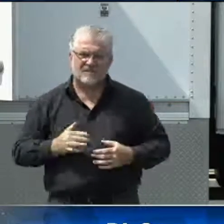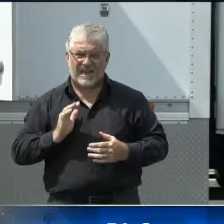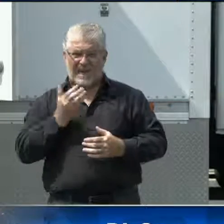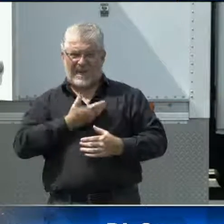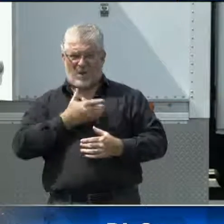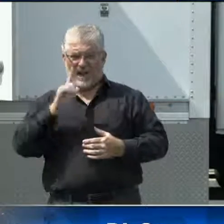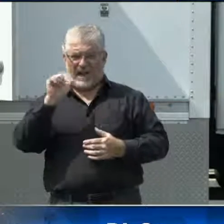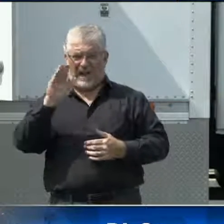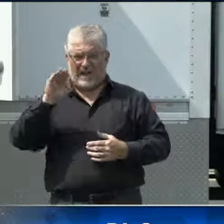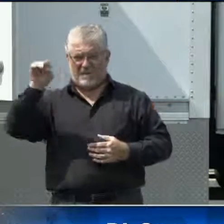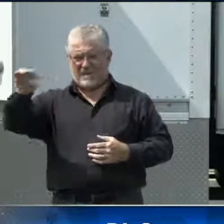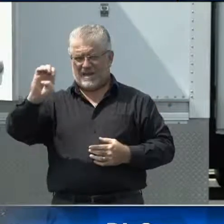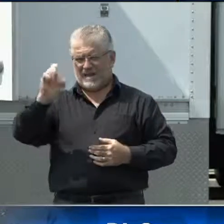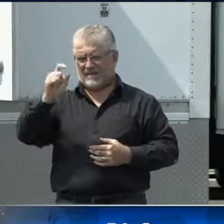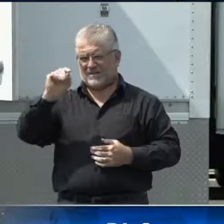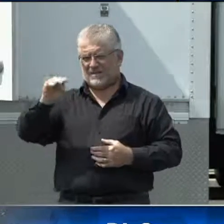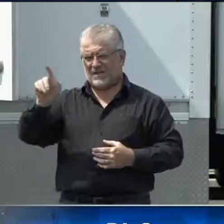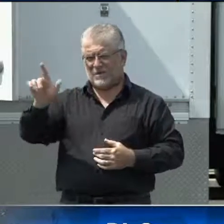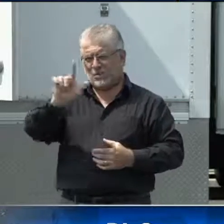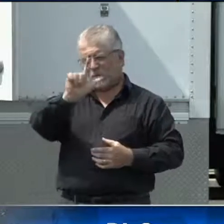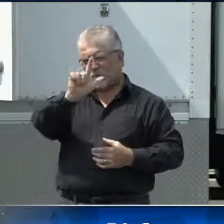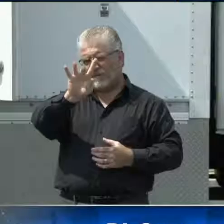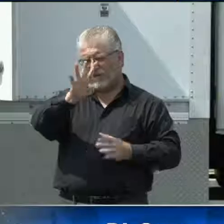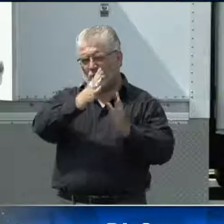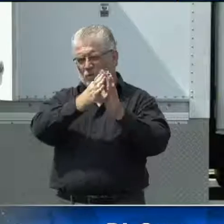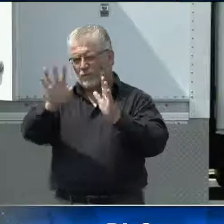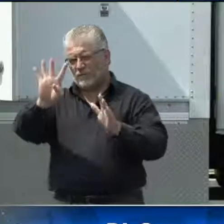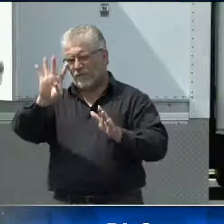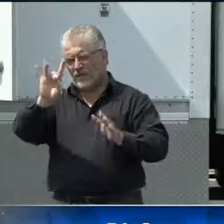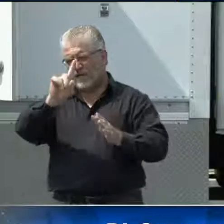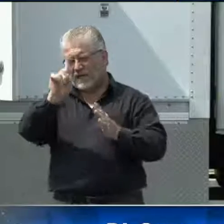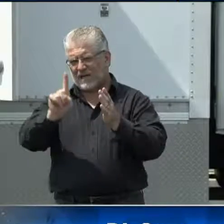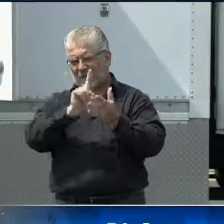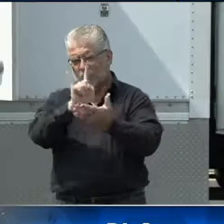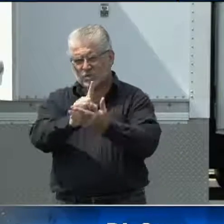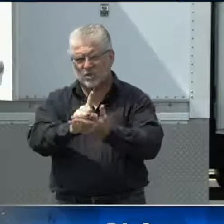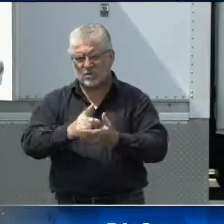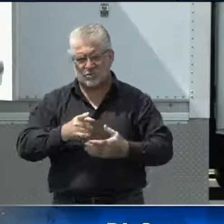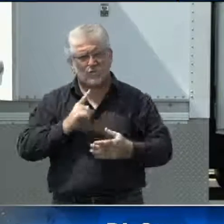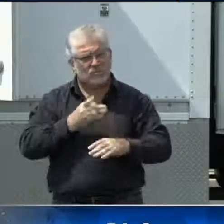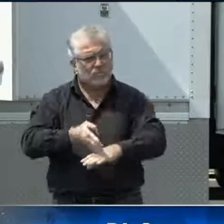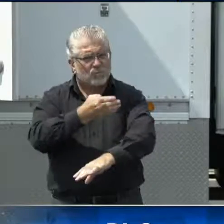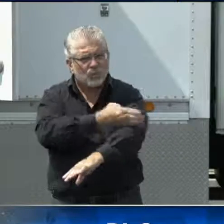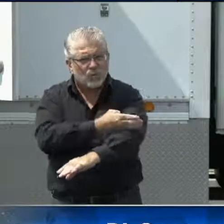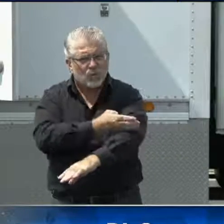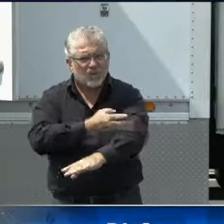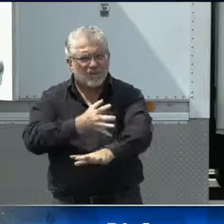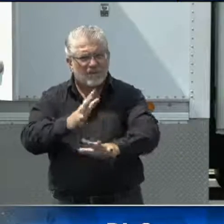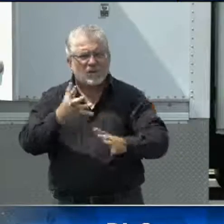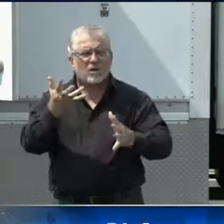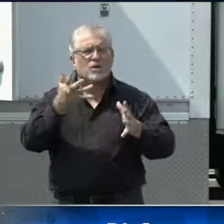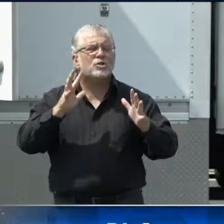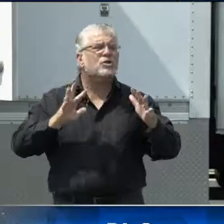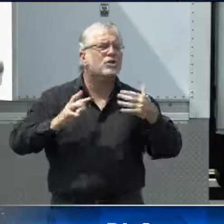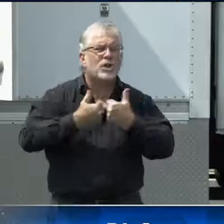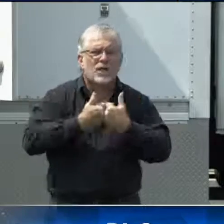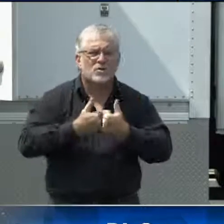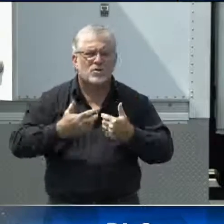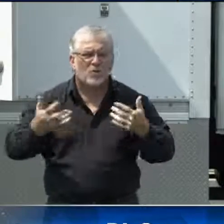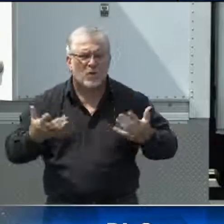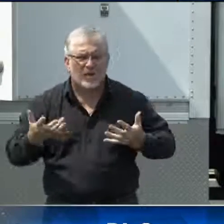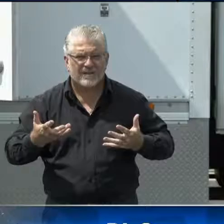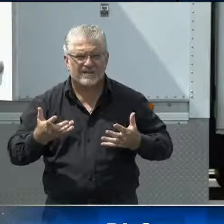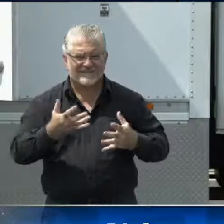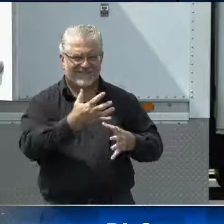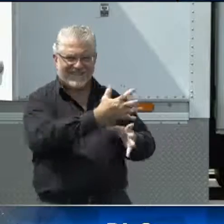48 hours. So we're doing much better in that regard. Where there are still challenges, as I've mentioned before, are in getting the